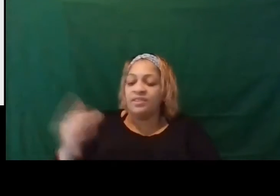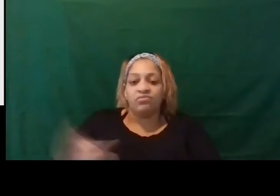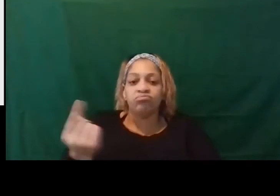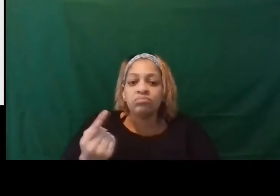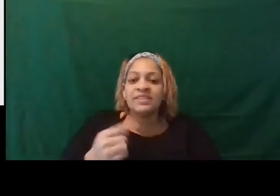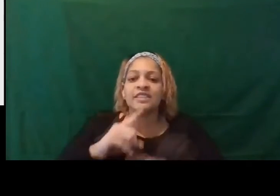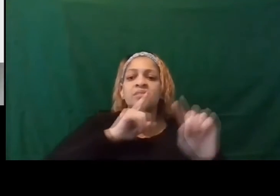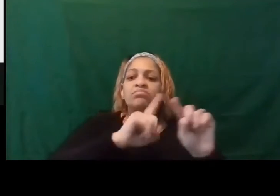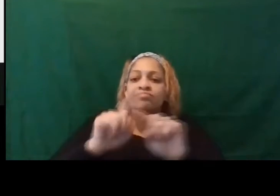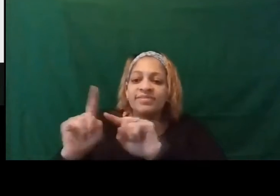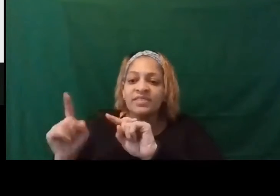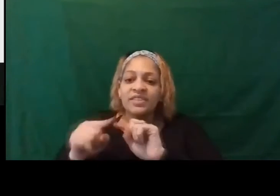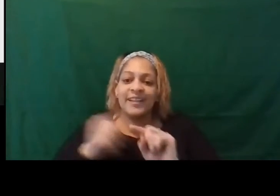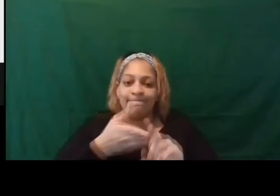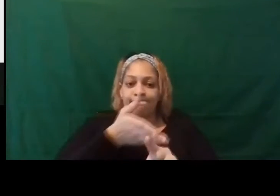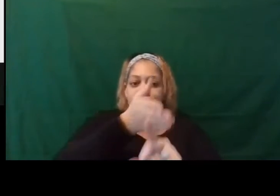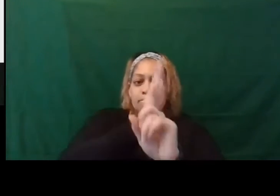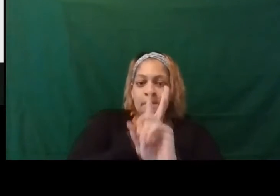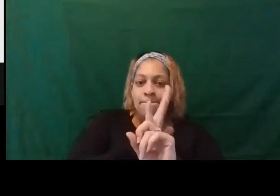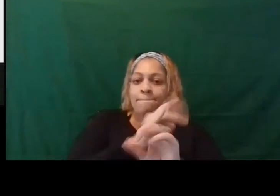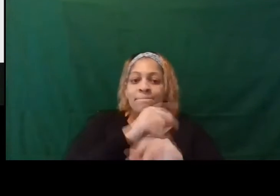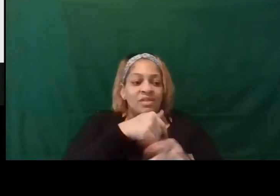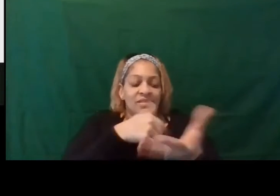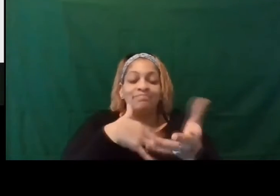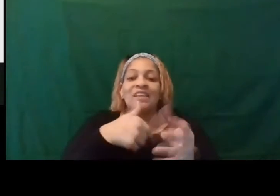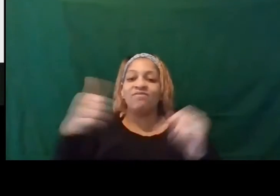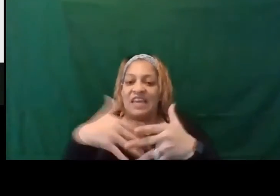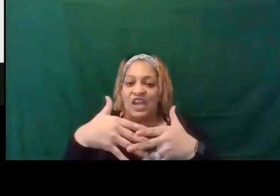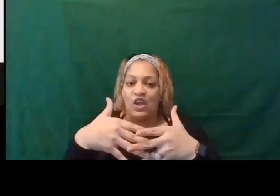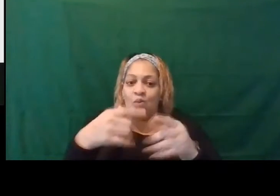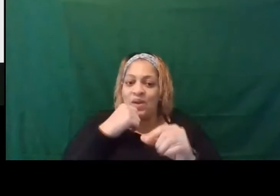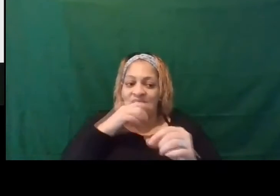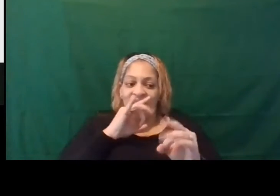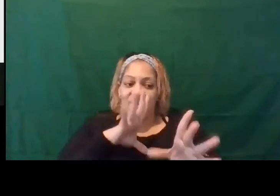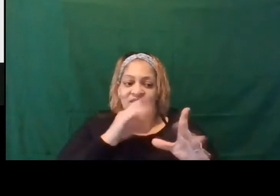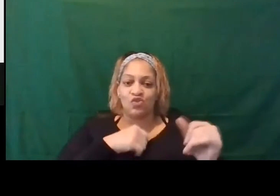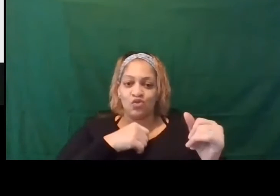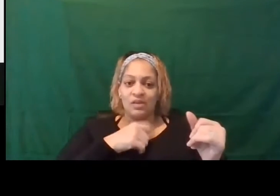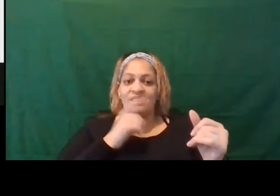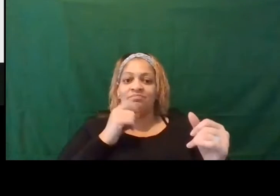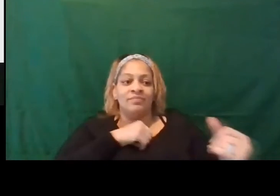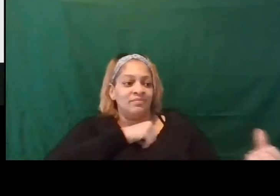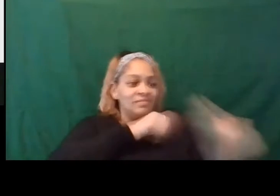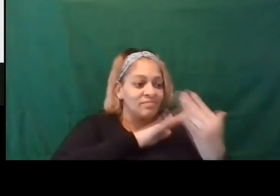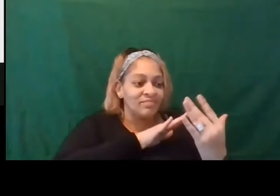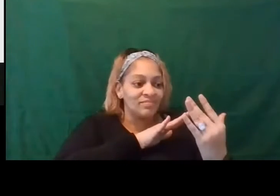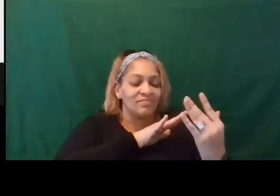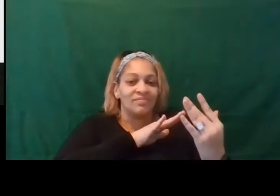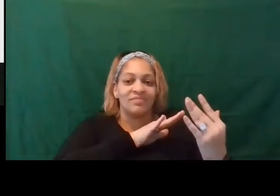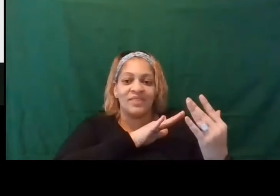see, we don't like to reconcile with it because it means we have to address it. We have to look at it face